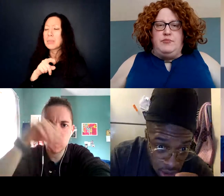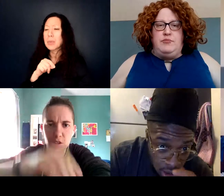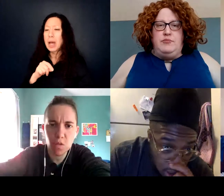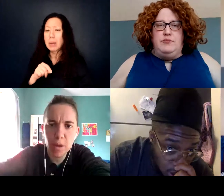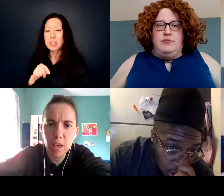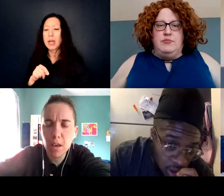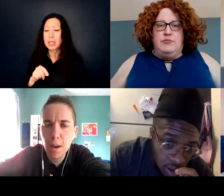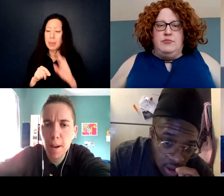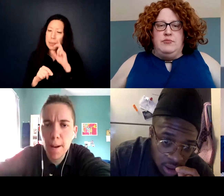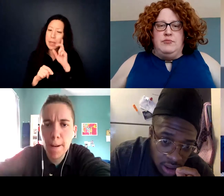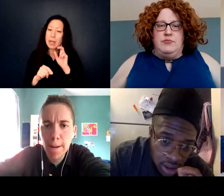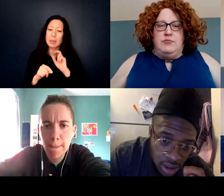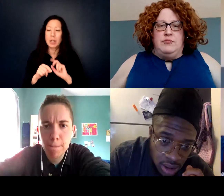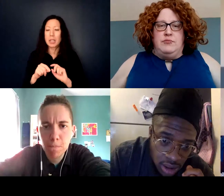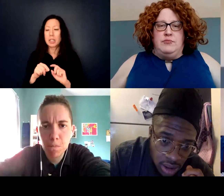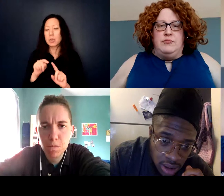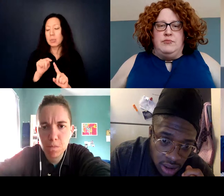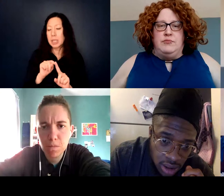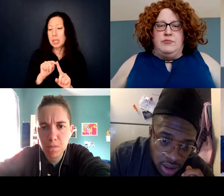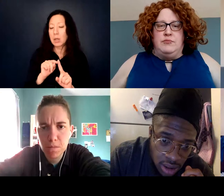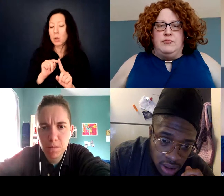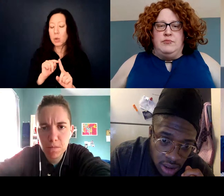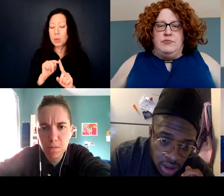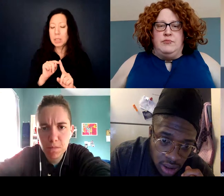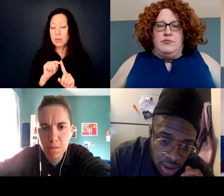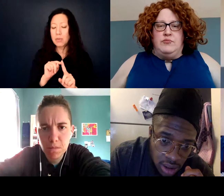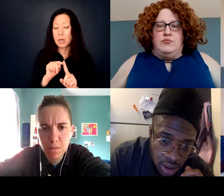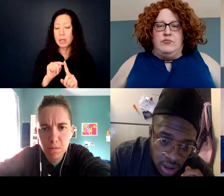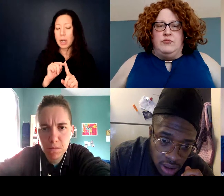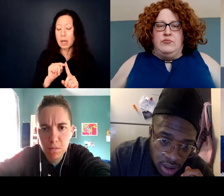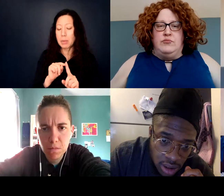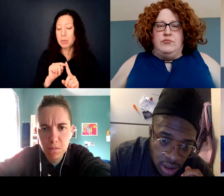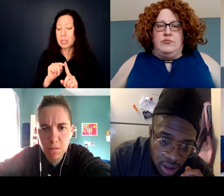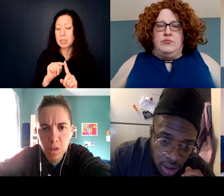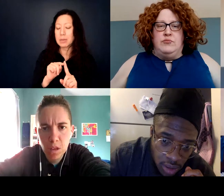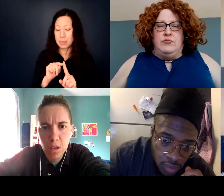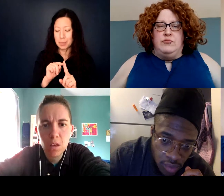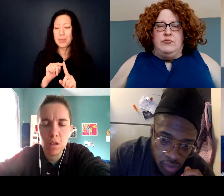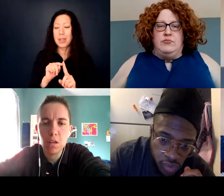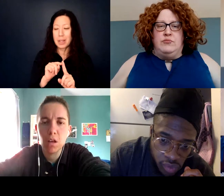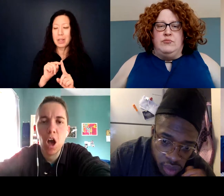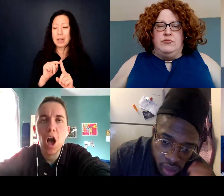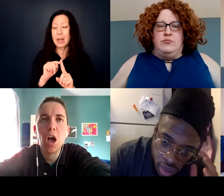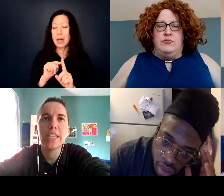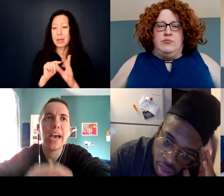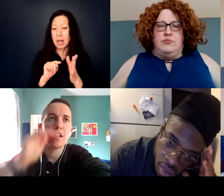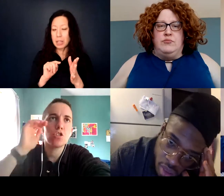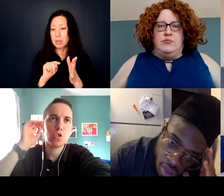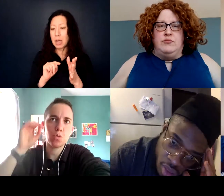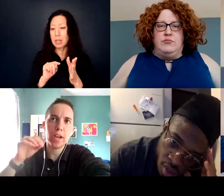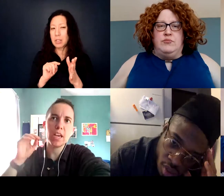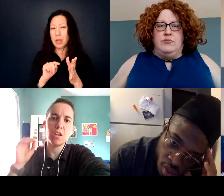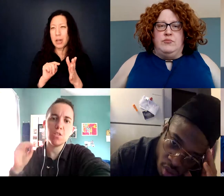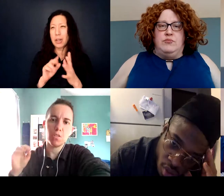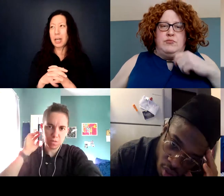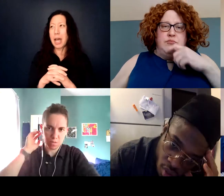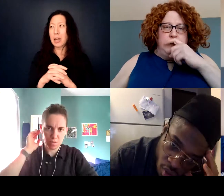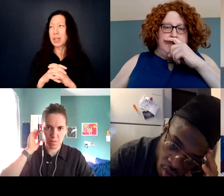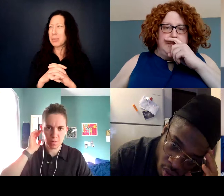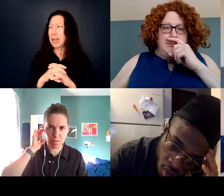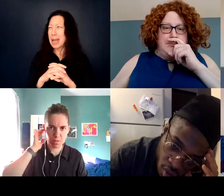Hunter, is that a question for me? I'm sorry. Yep. And I'm sorry. Could you repeat again? Who is it for? It was the yeah.